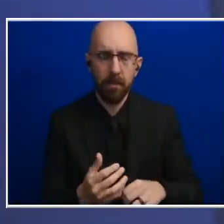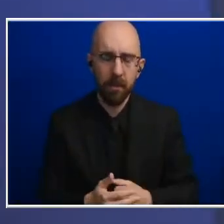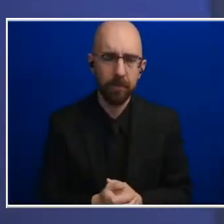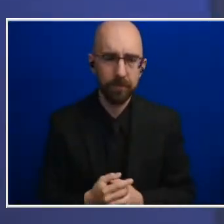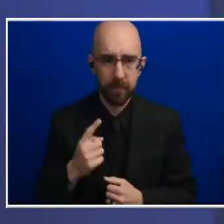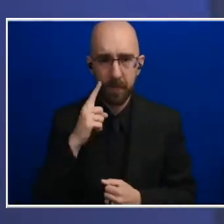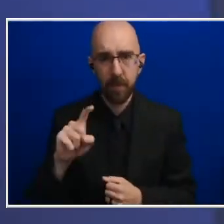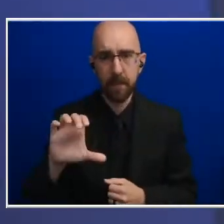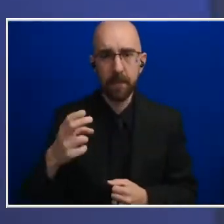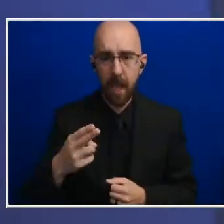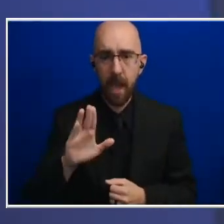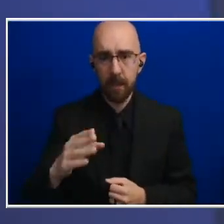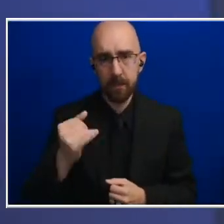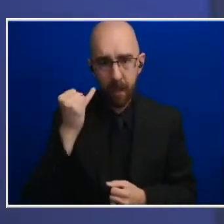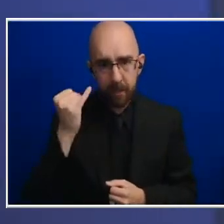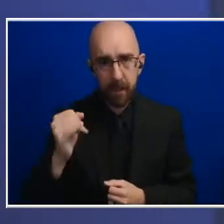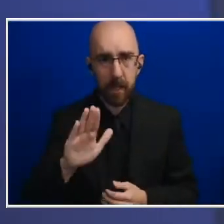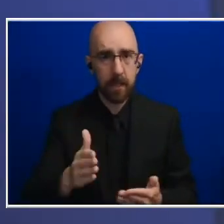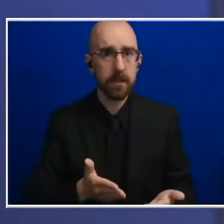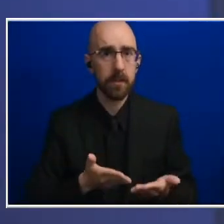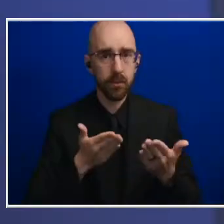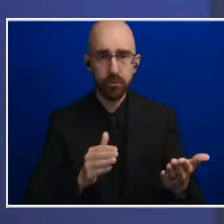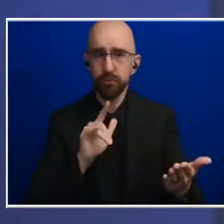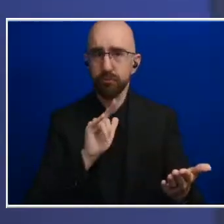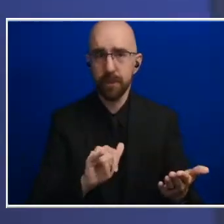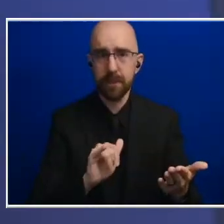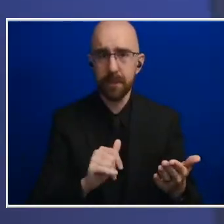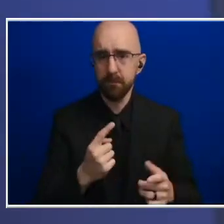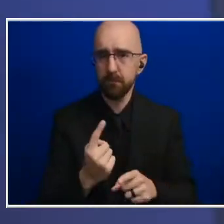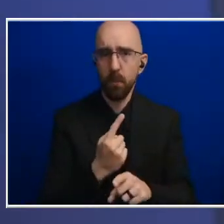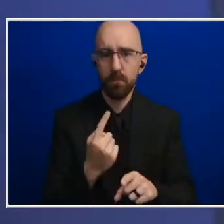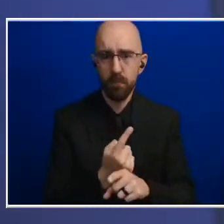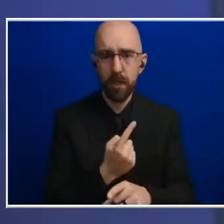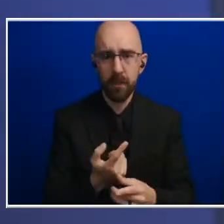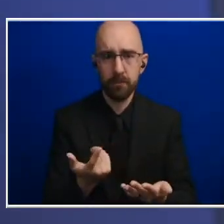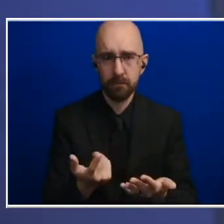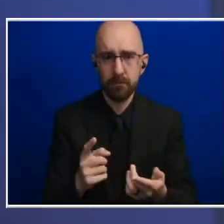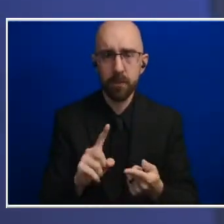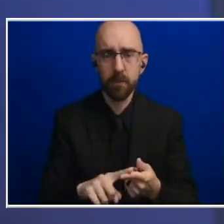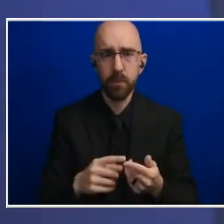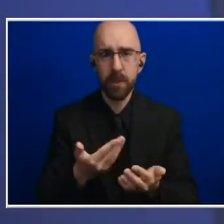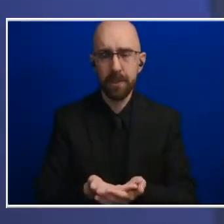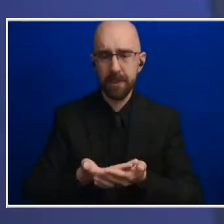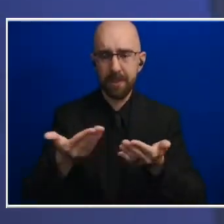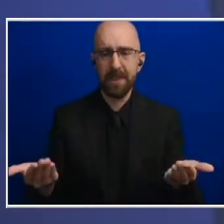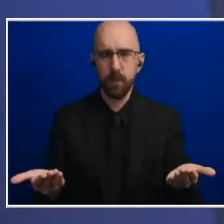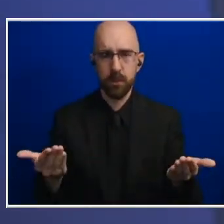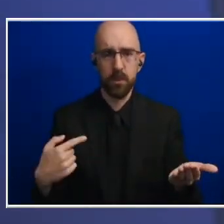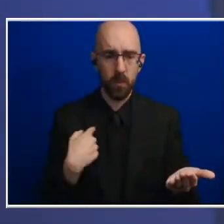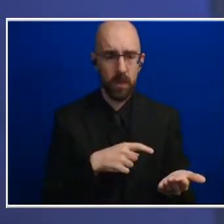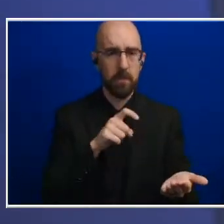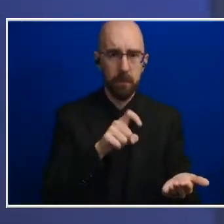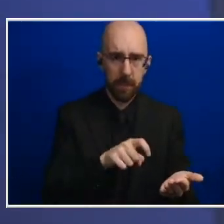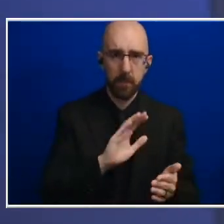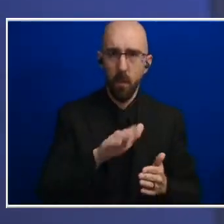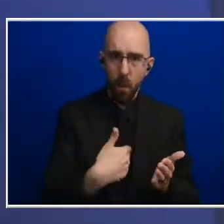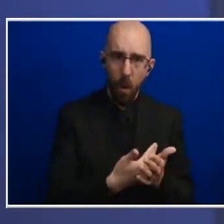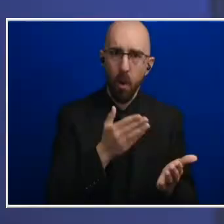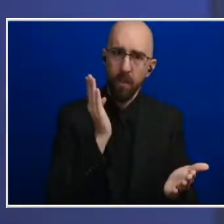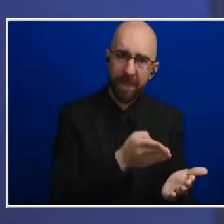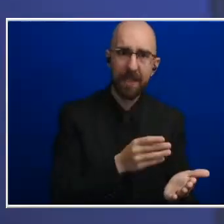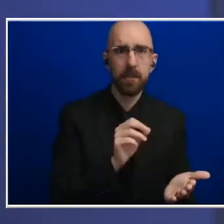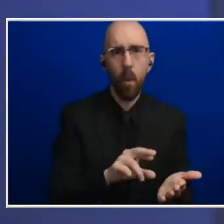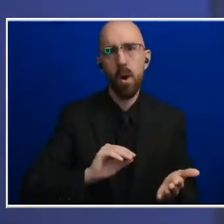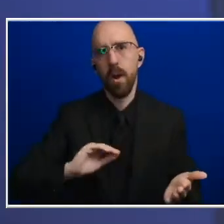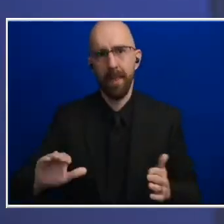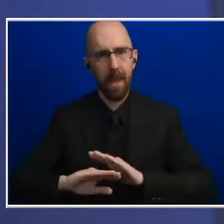idea and Zach's suggestion is really very appropriate, which is to distinguish, do we have to do an all or nothing, right? It doesn't have to be all rural and